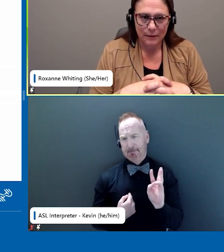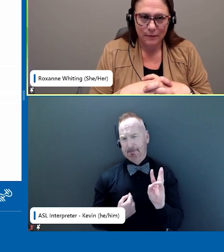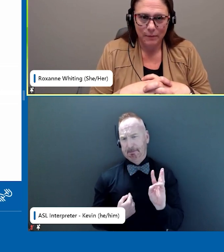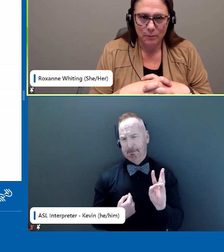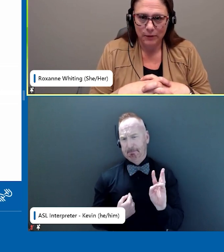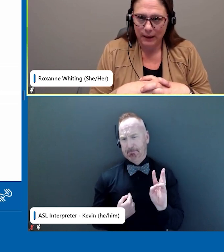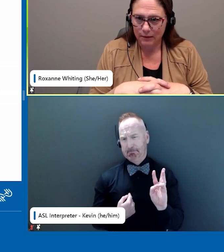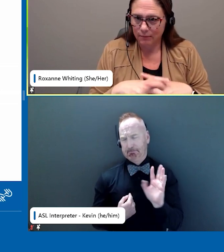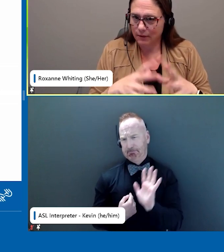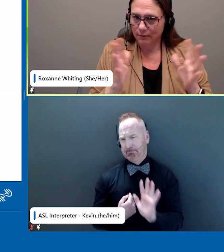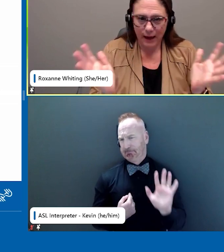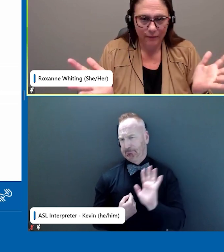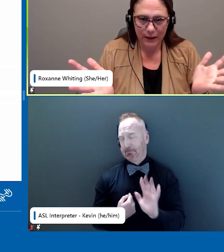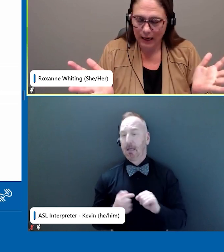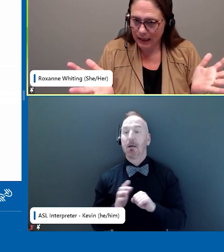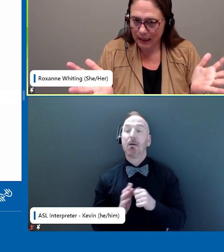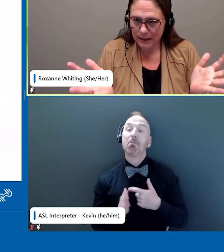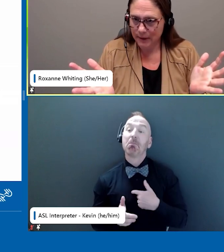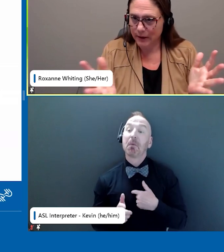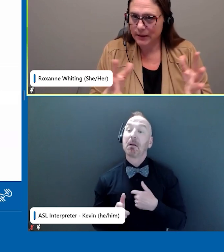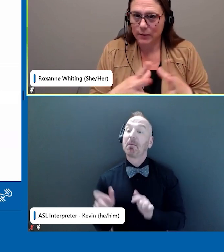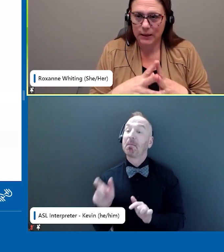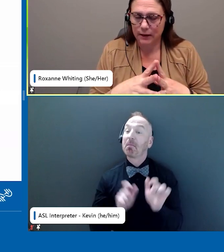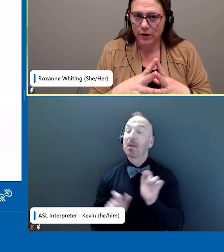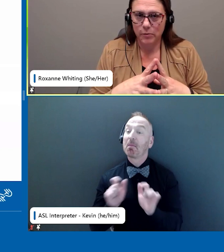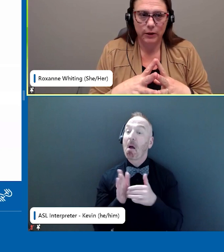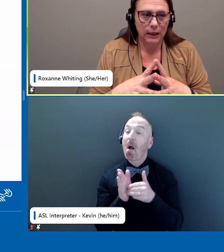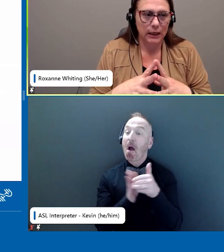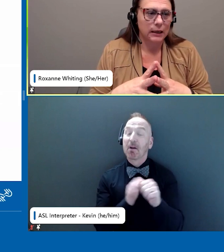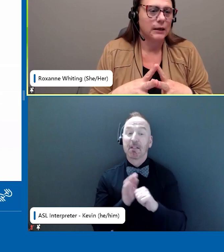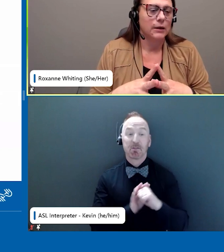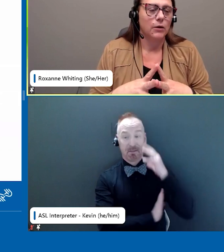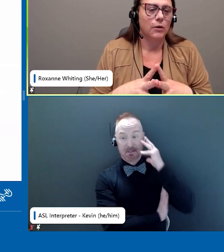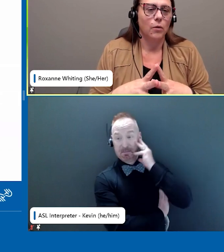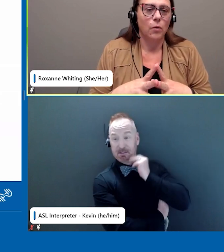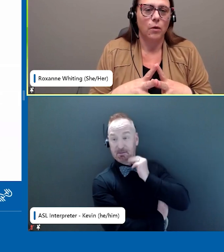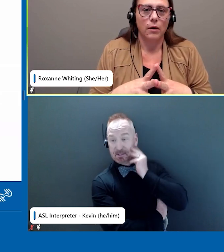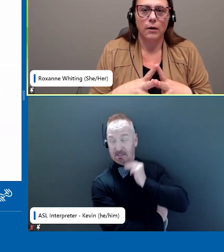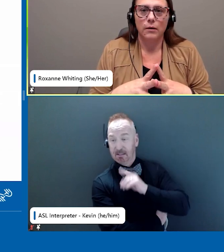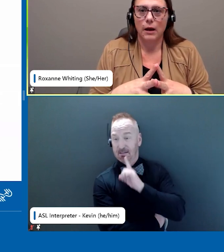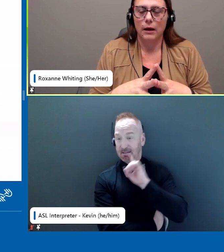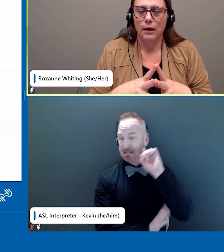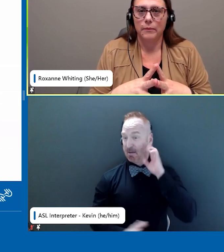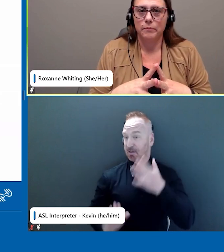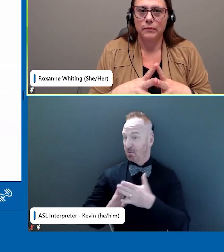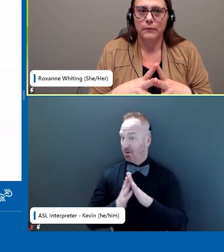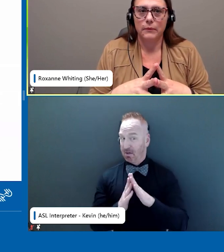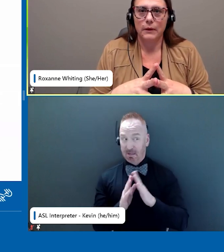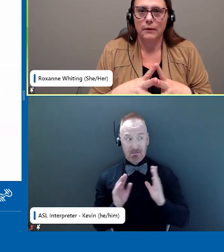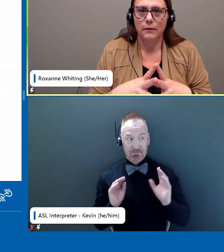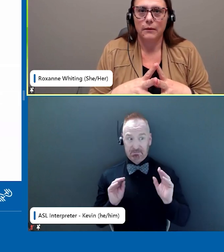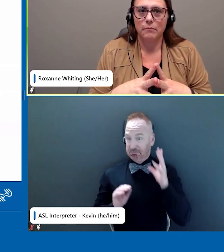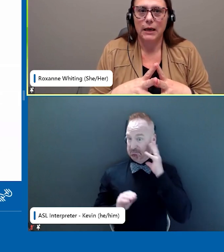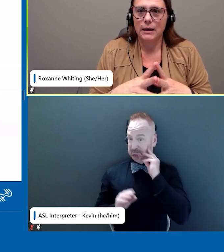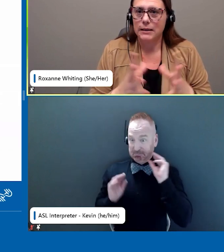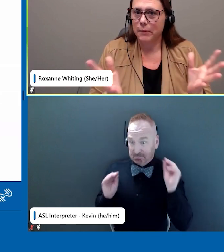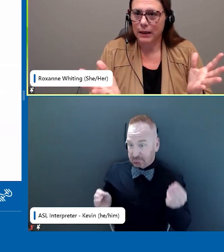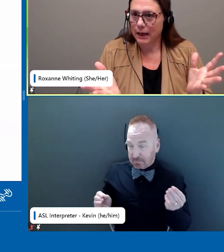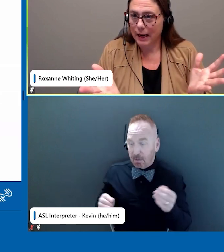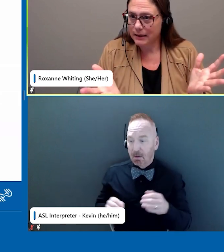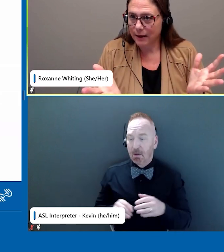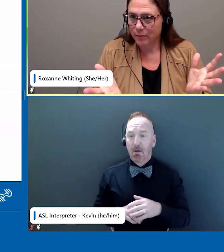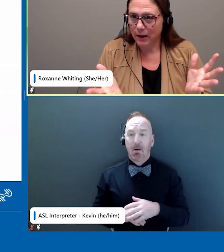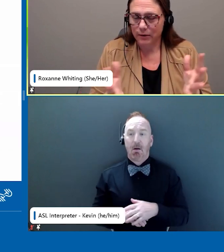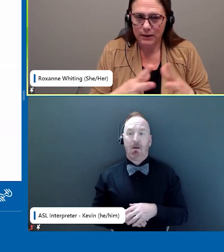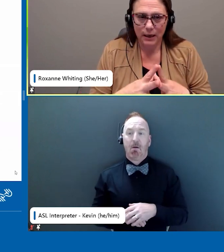Often people that haven't had any experience with the deaf community or meeting somebody